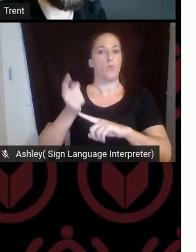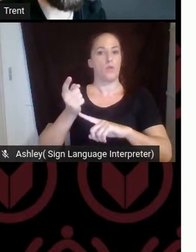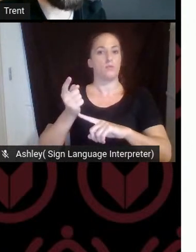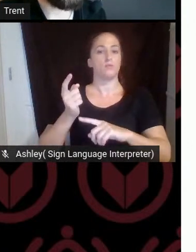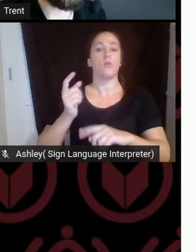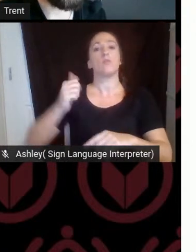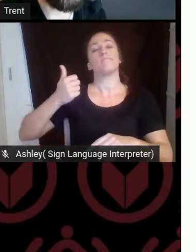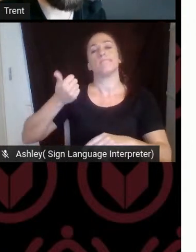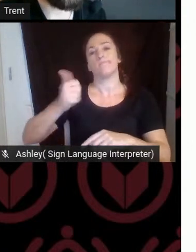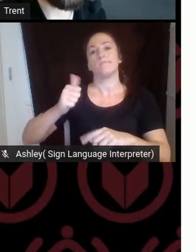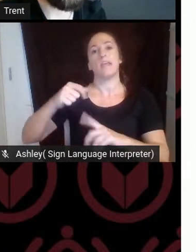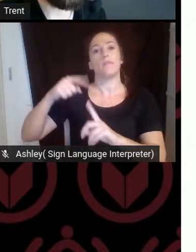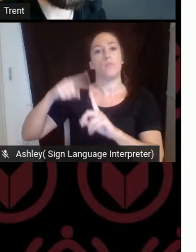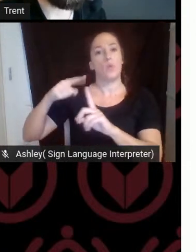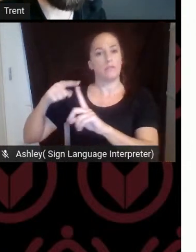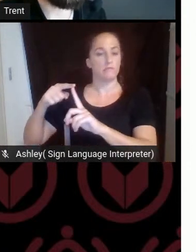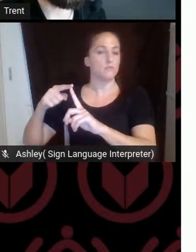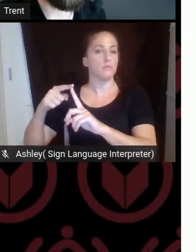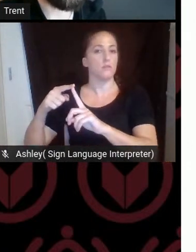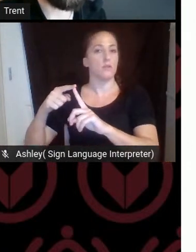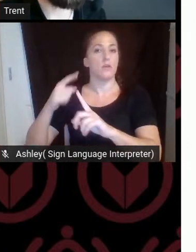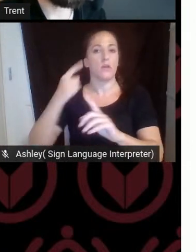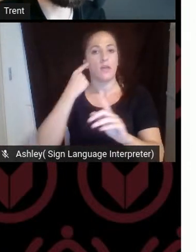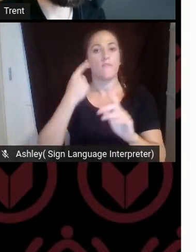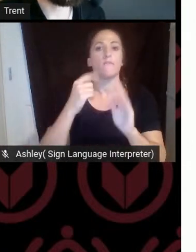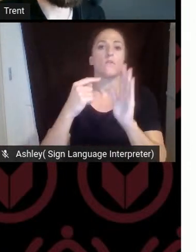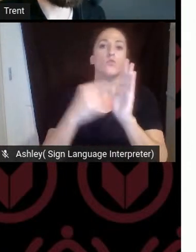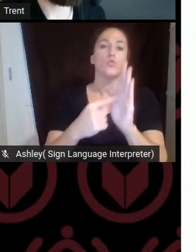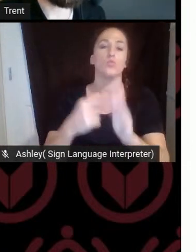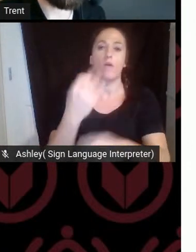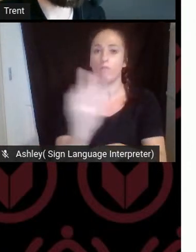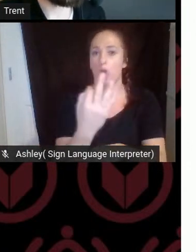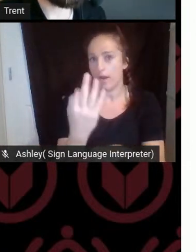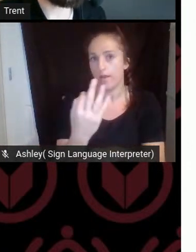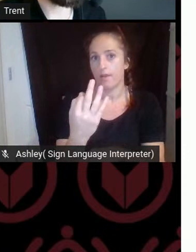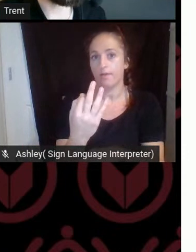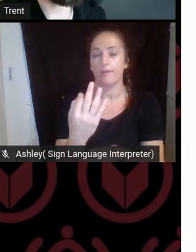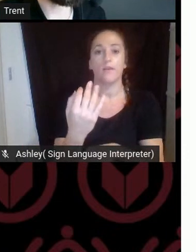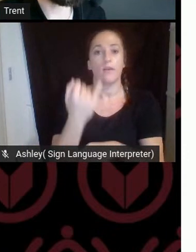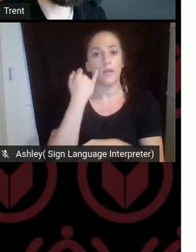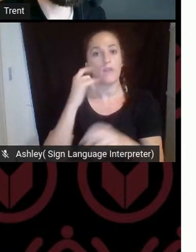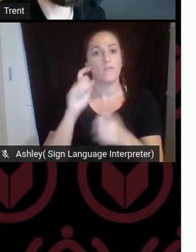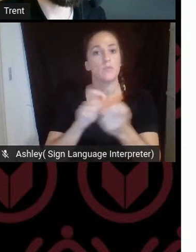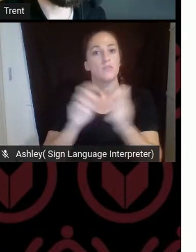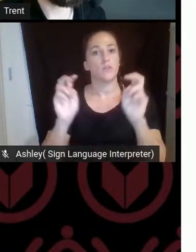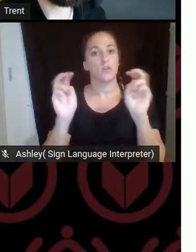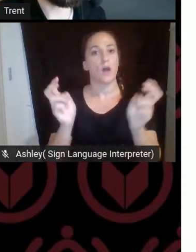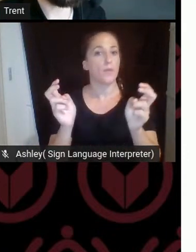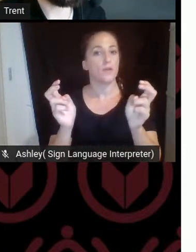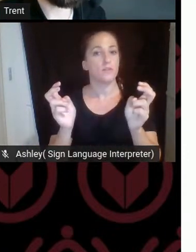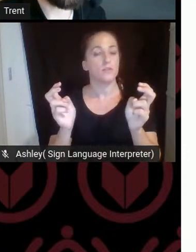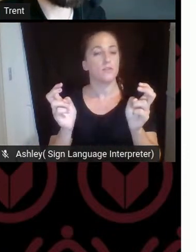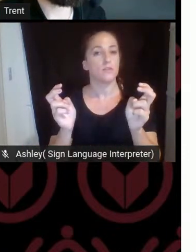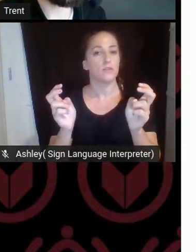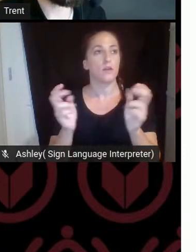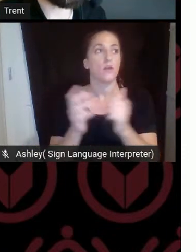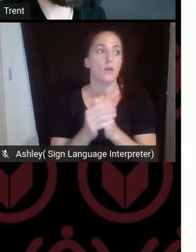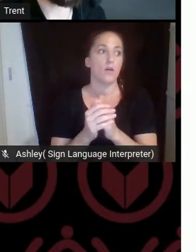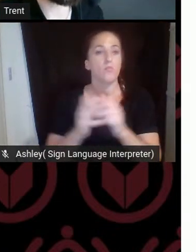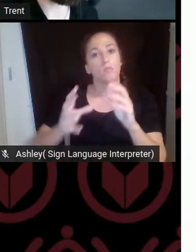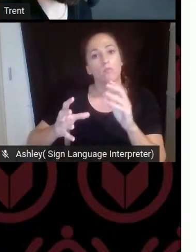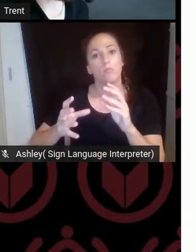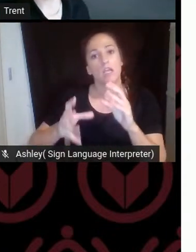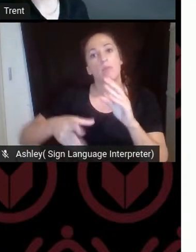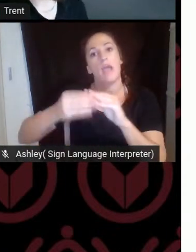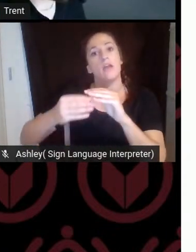by selecting, let's say this is going to be due on Friday. And then if I have any topics, they can be added from this